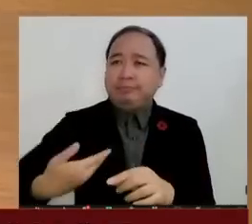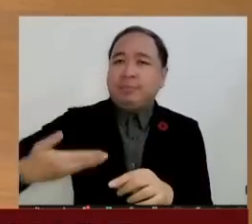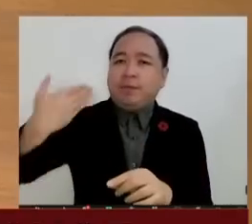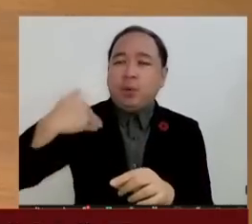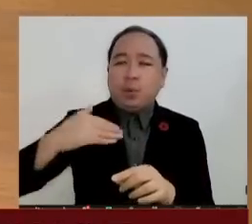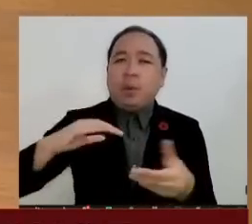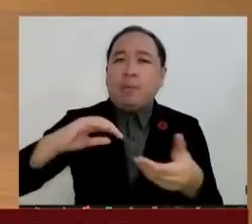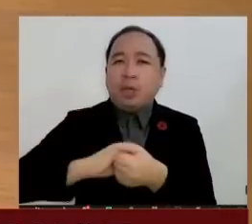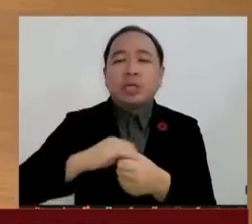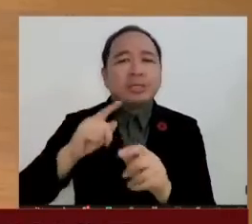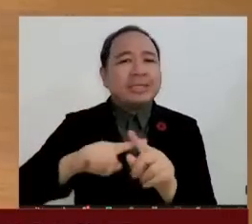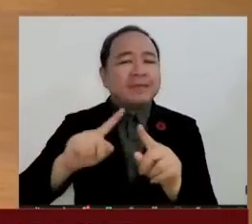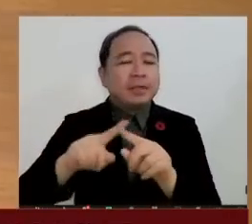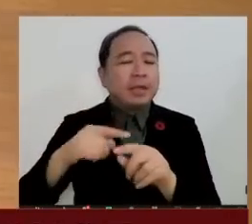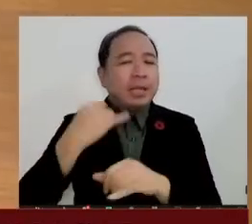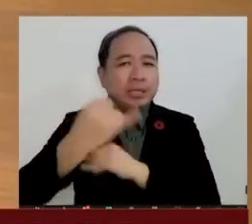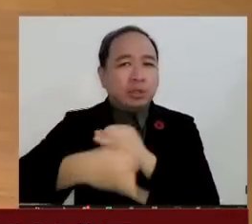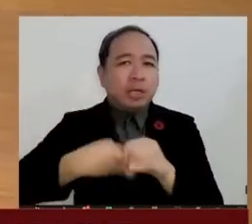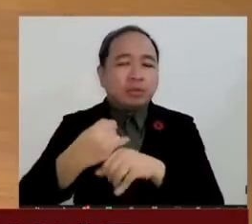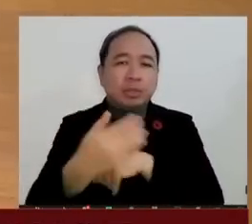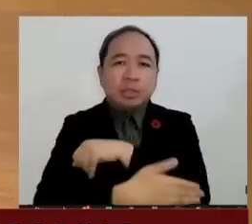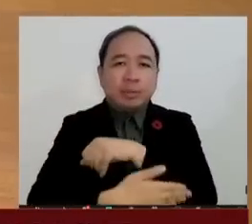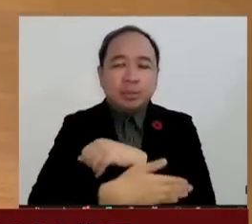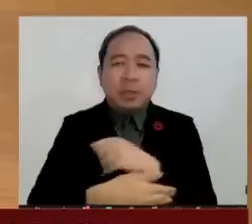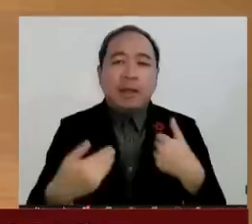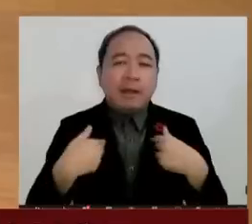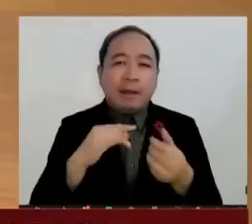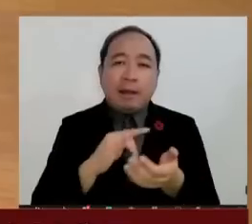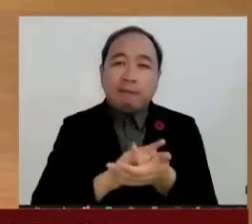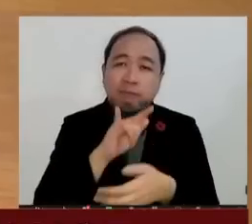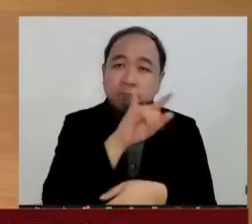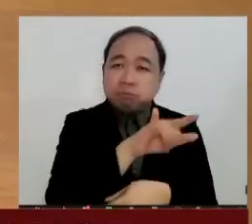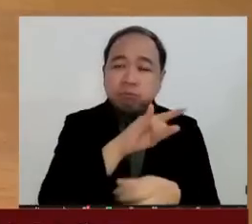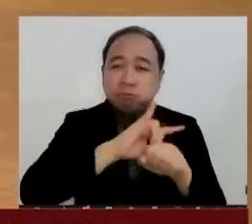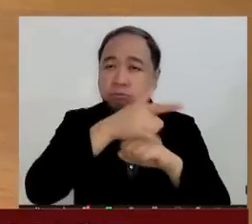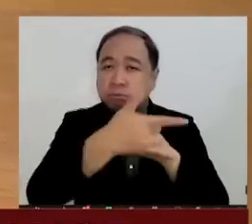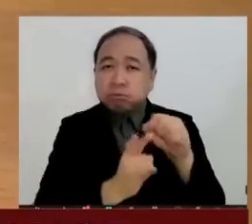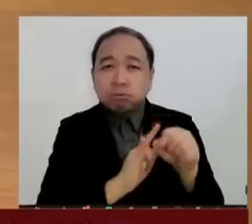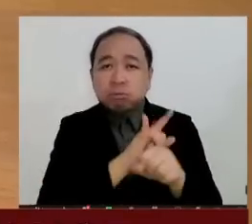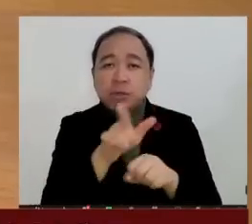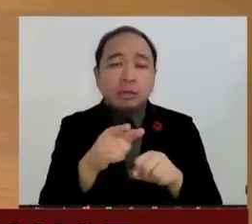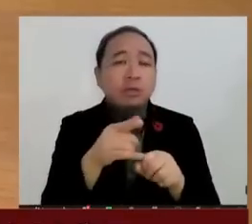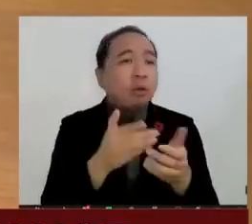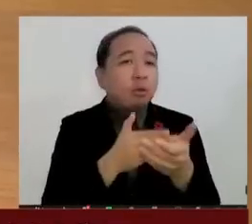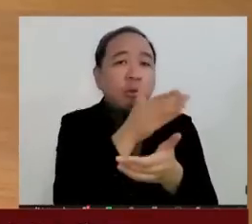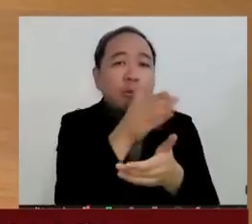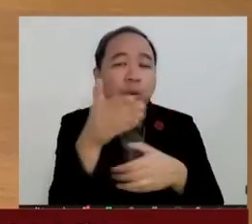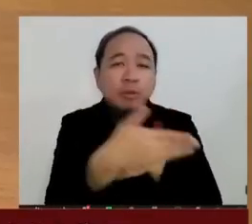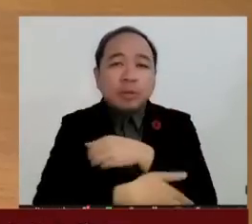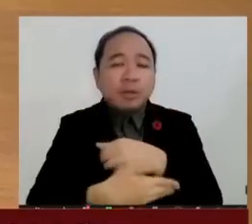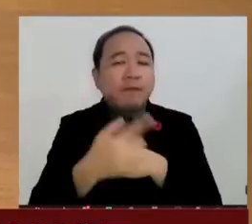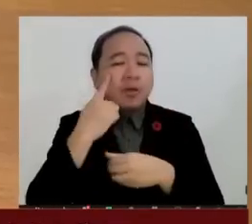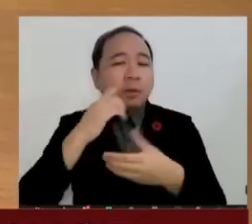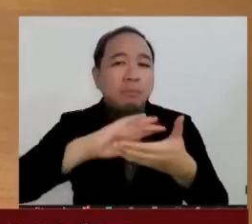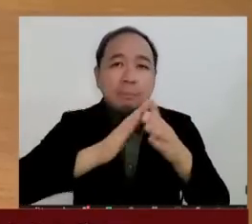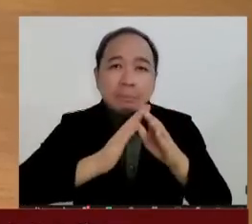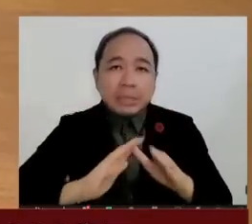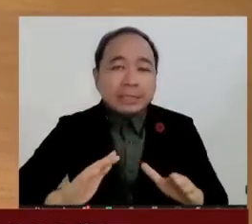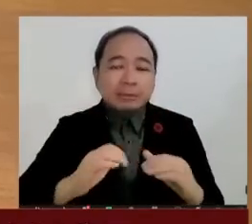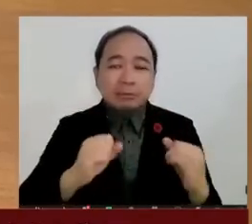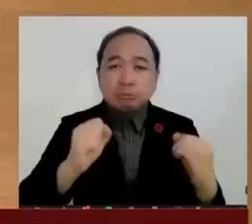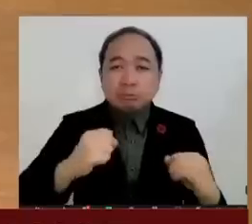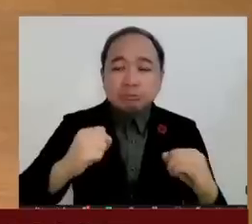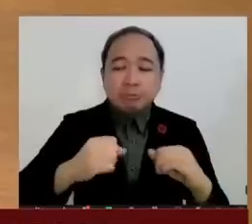have embarked on foreign trips to promote the interests of the country for peace building and for mutually beneficial purposes.